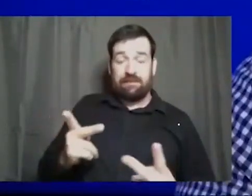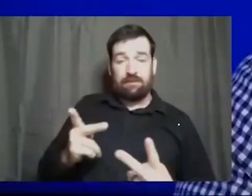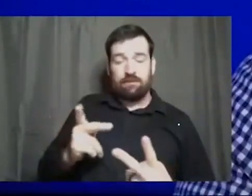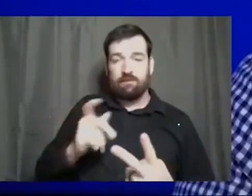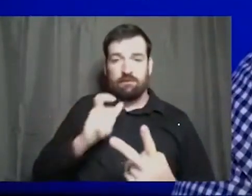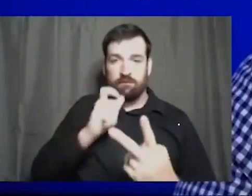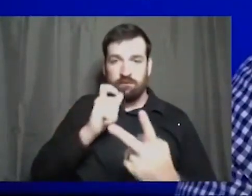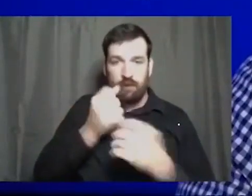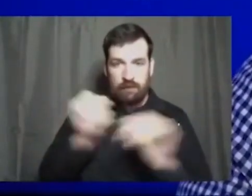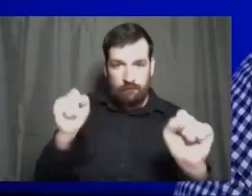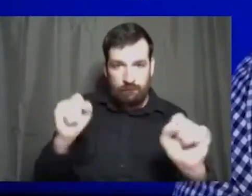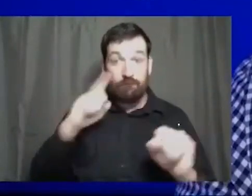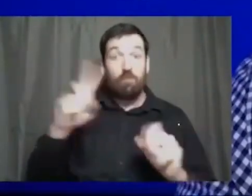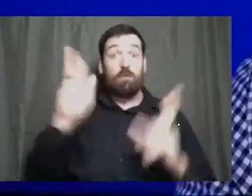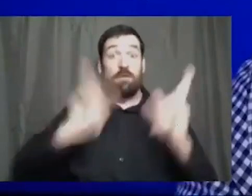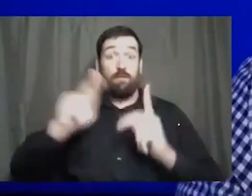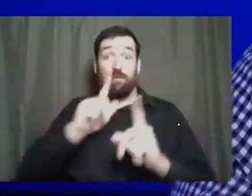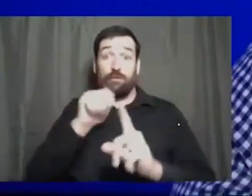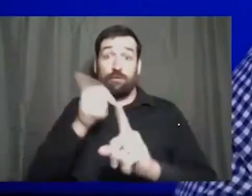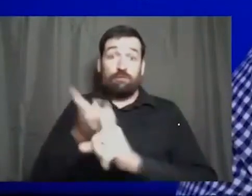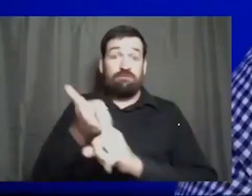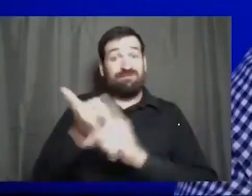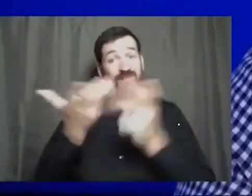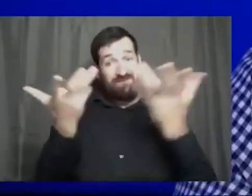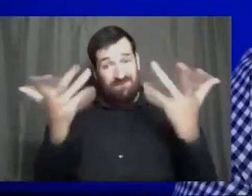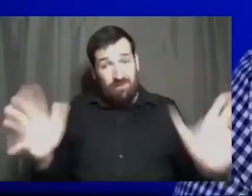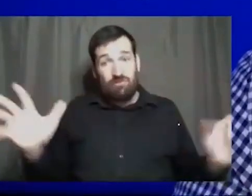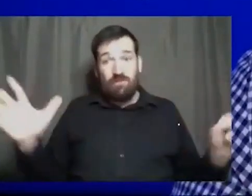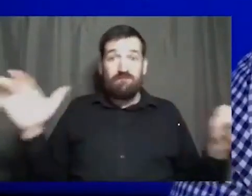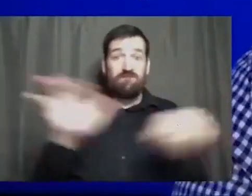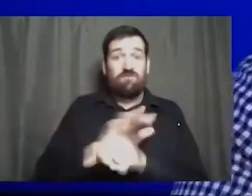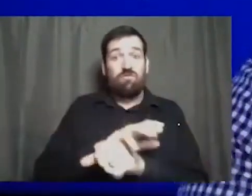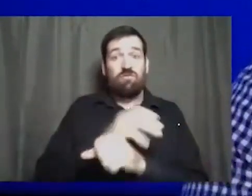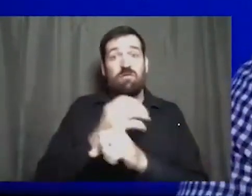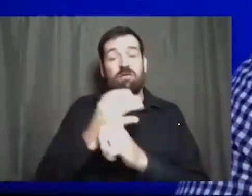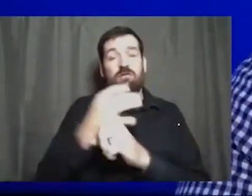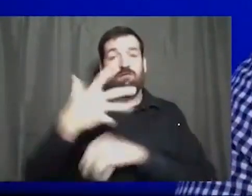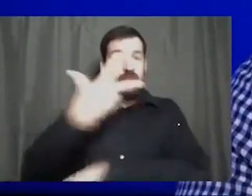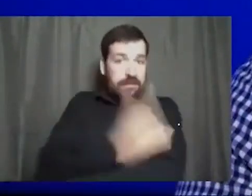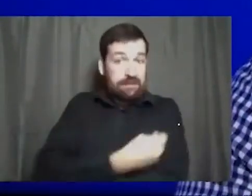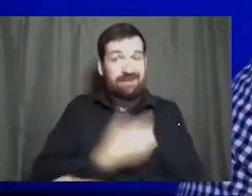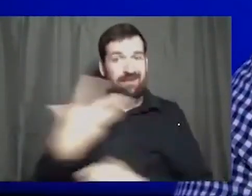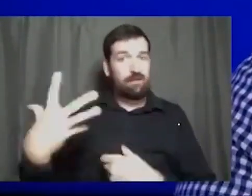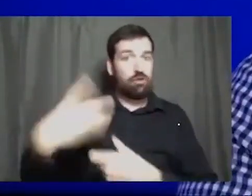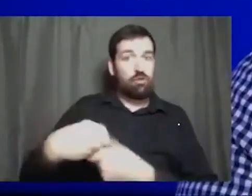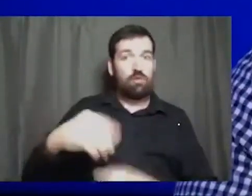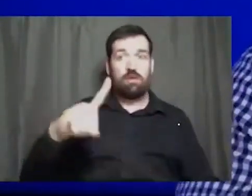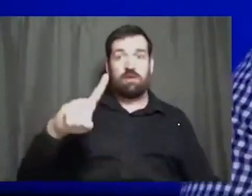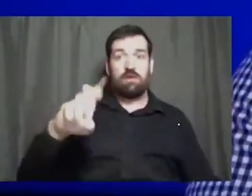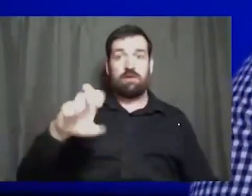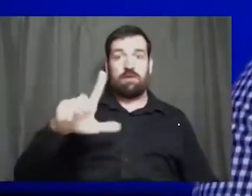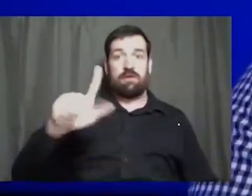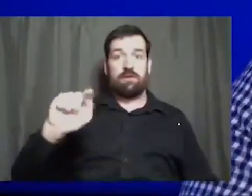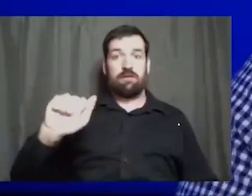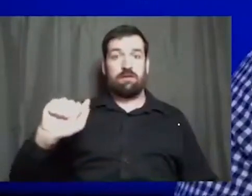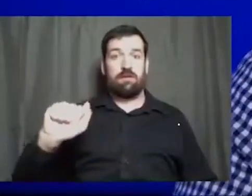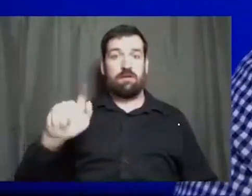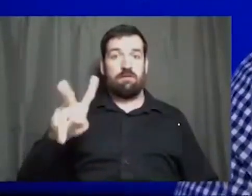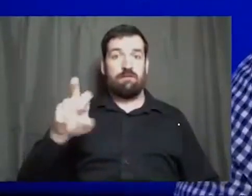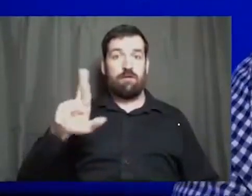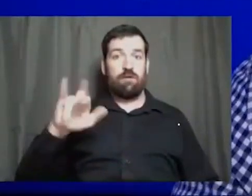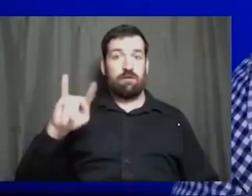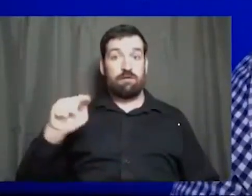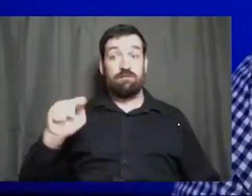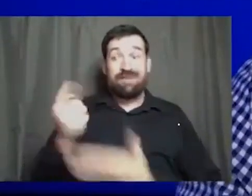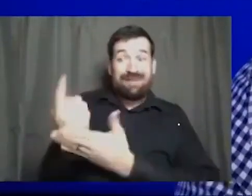fully vaccinated people, depending on what we find from Delta variant, next week may be even less safe than this